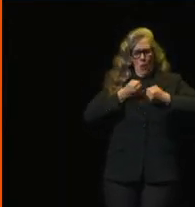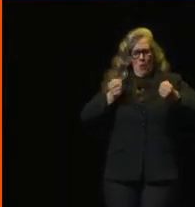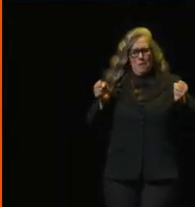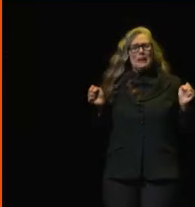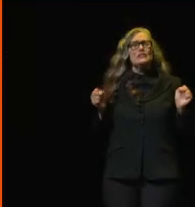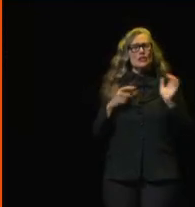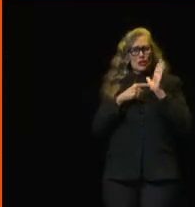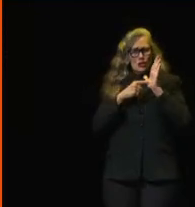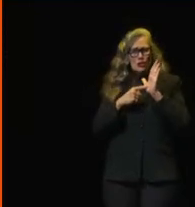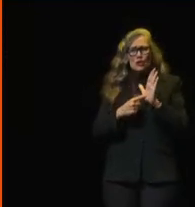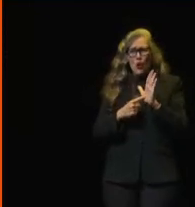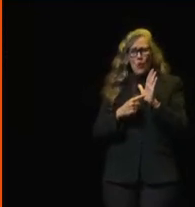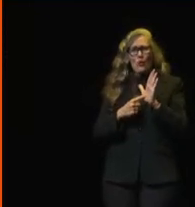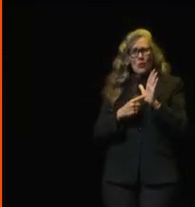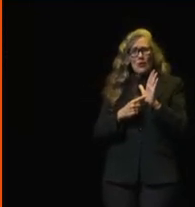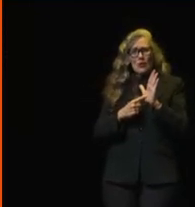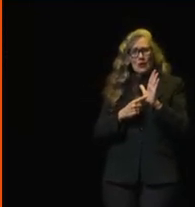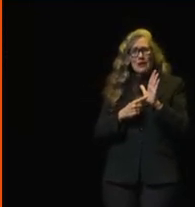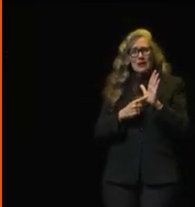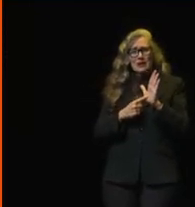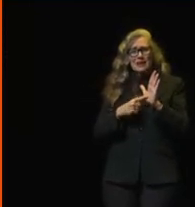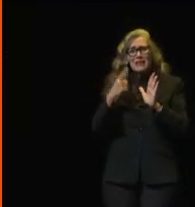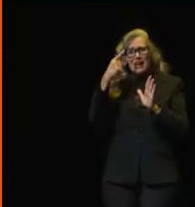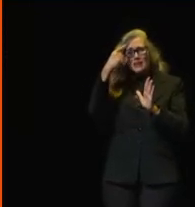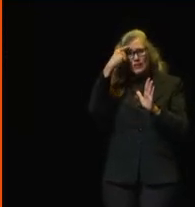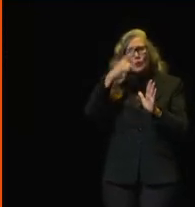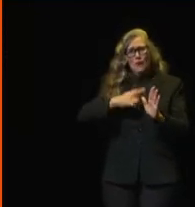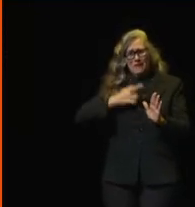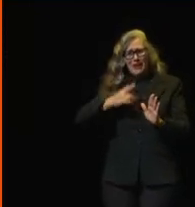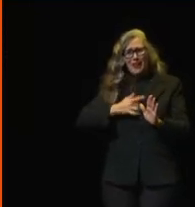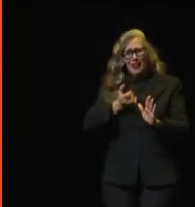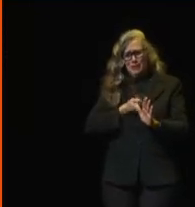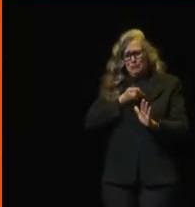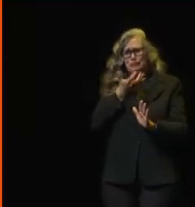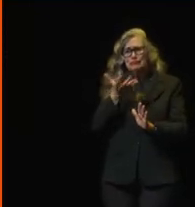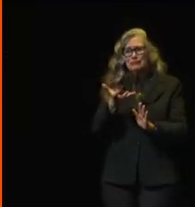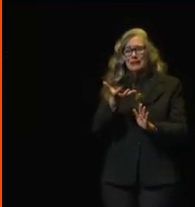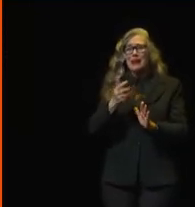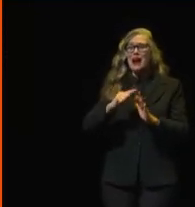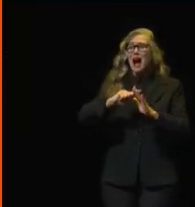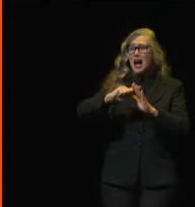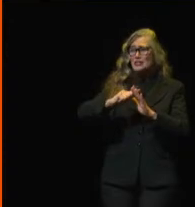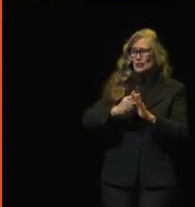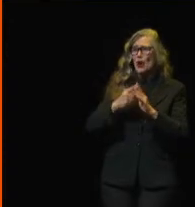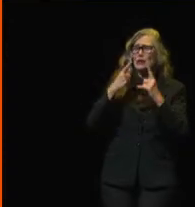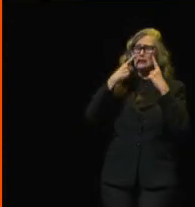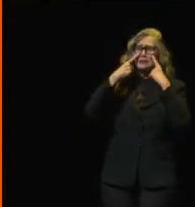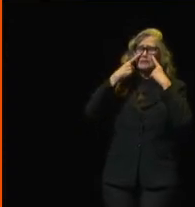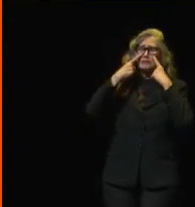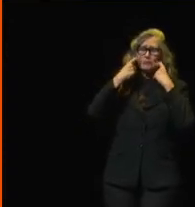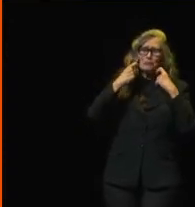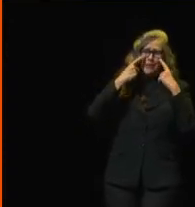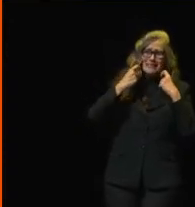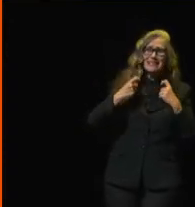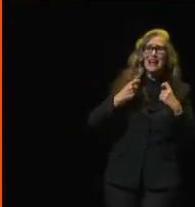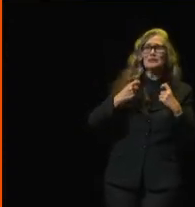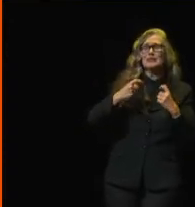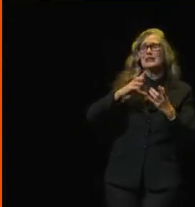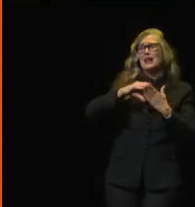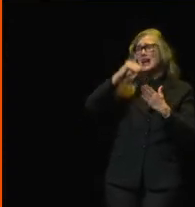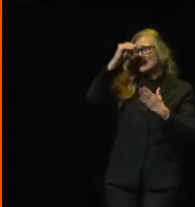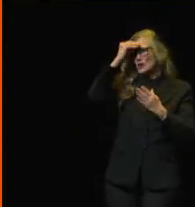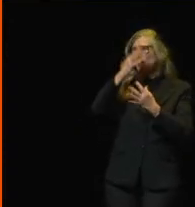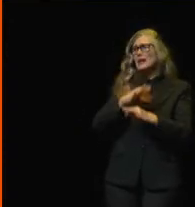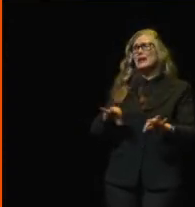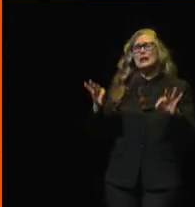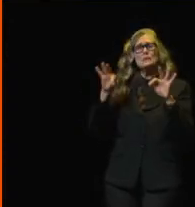And I broke down weeping with him there and then and learned a lesson I will always remember about what it means to be open,